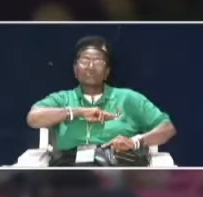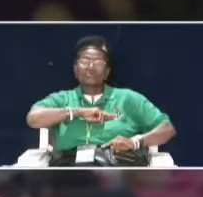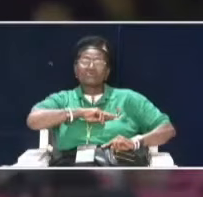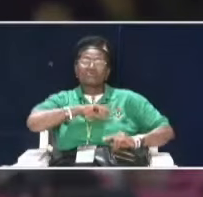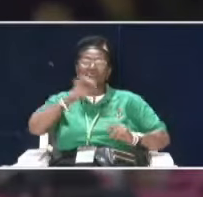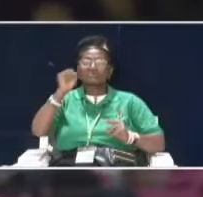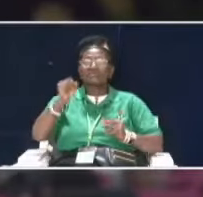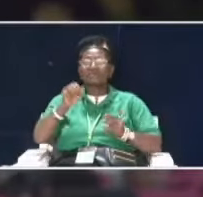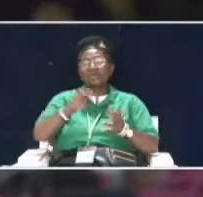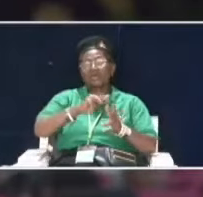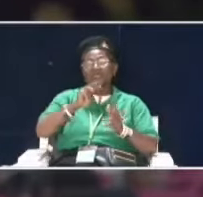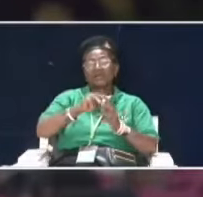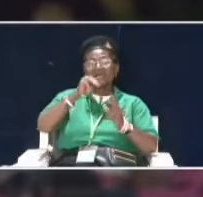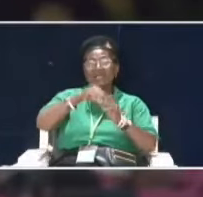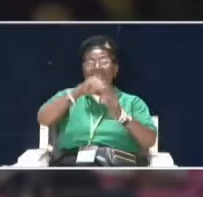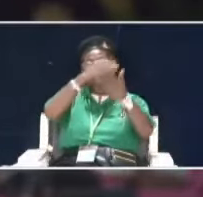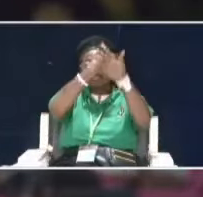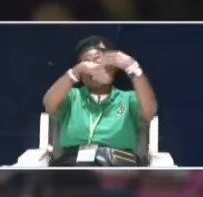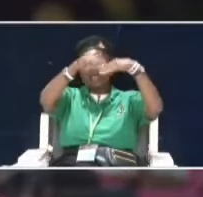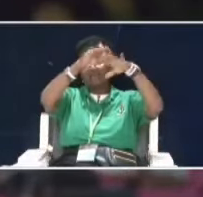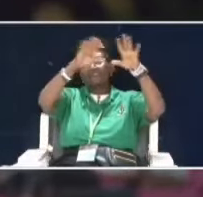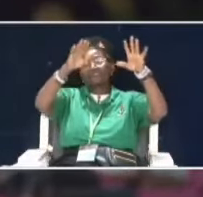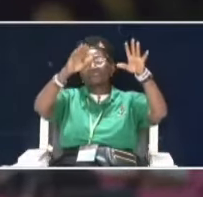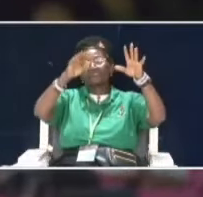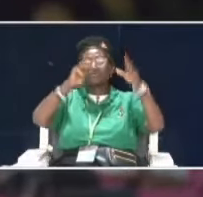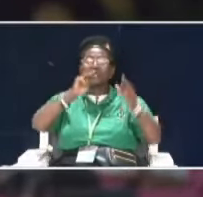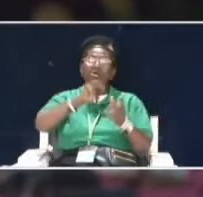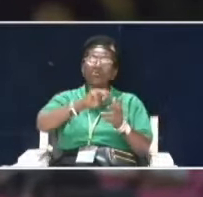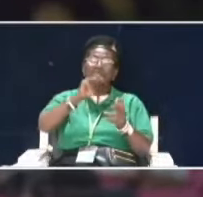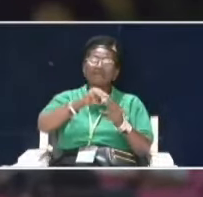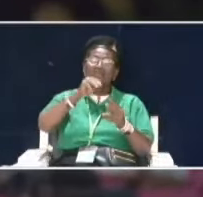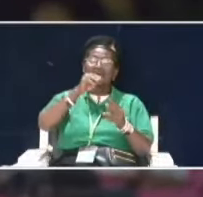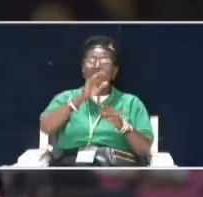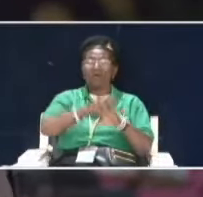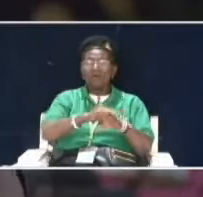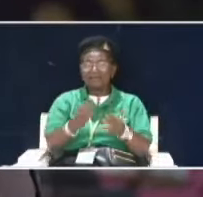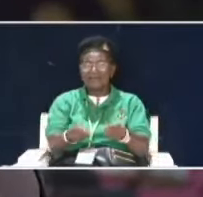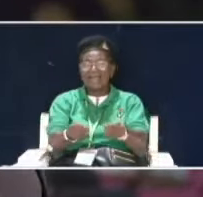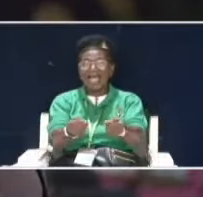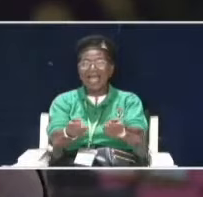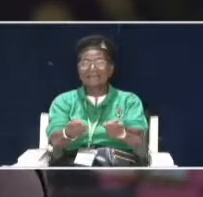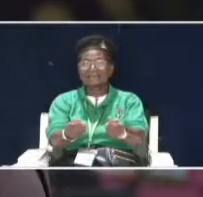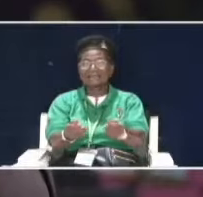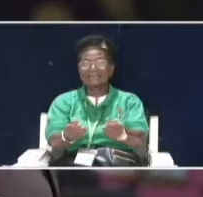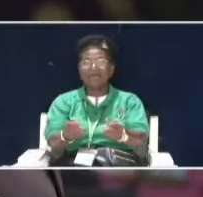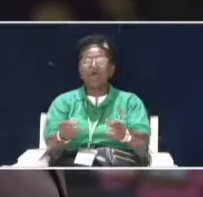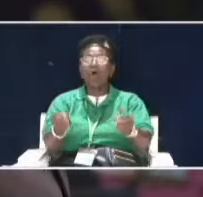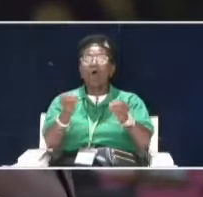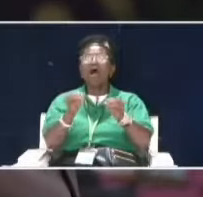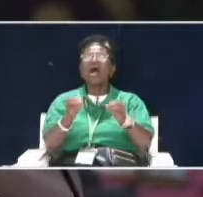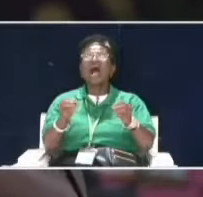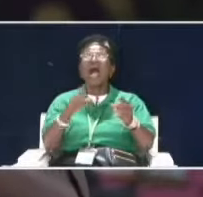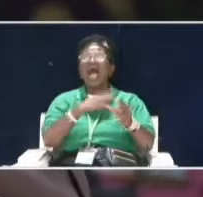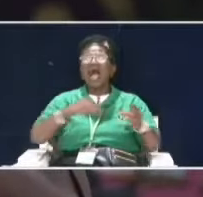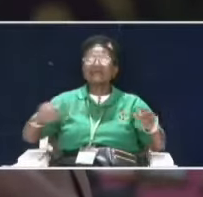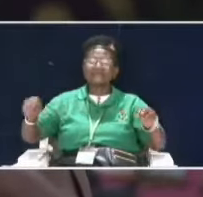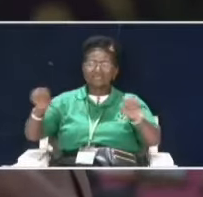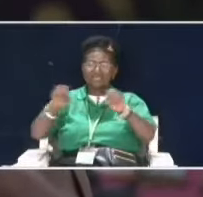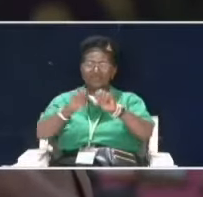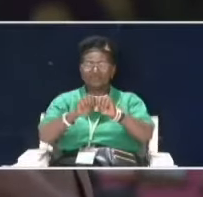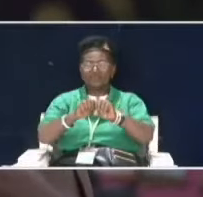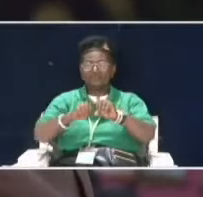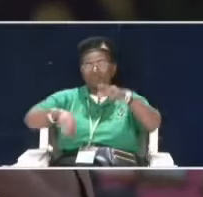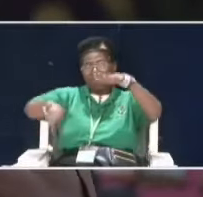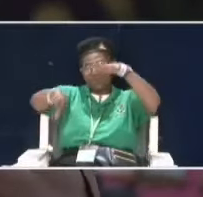whether in heaven, whether on land, and even when